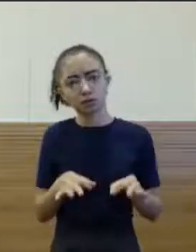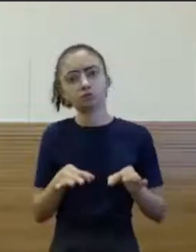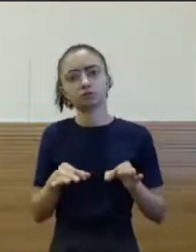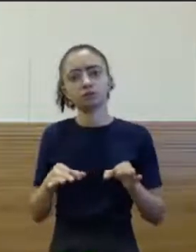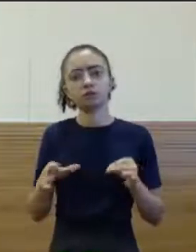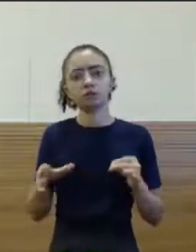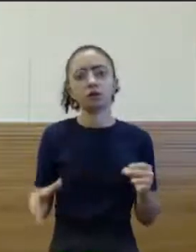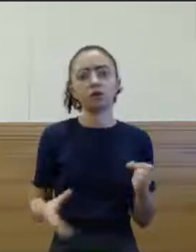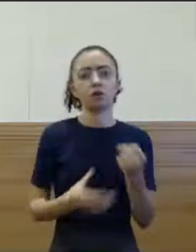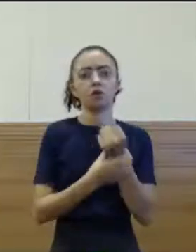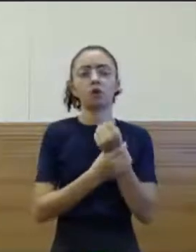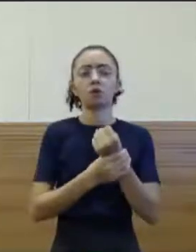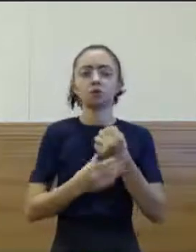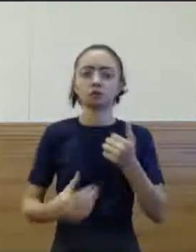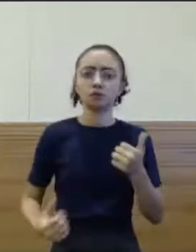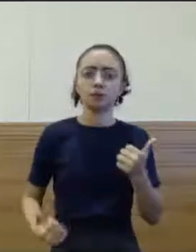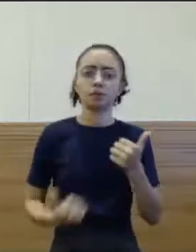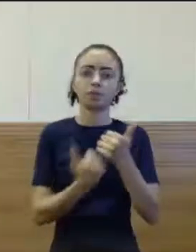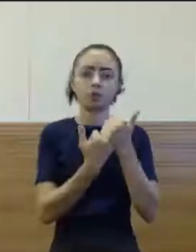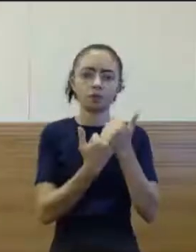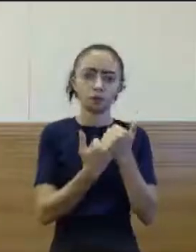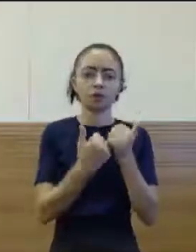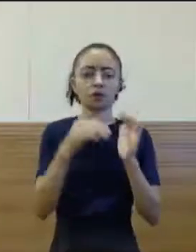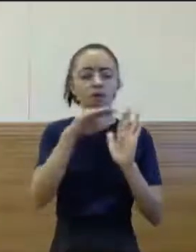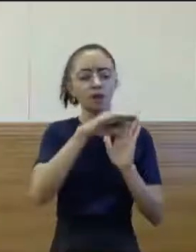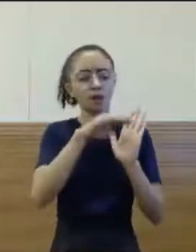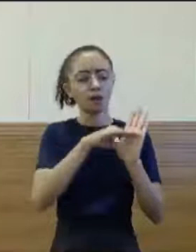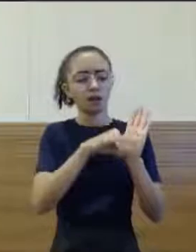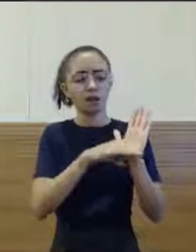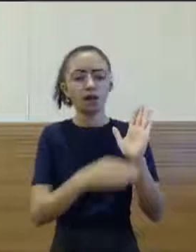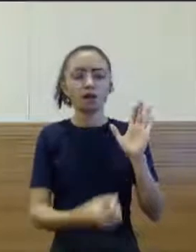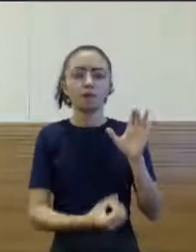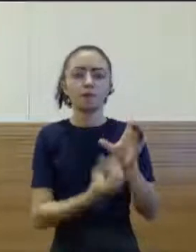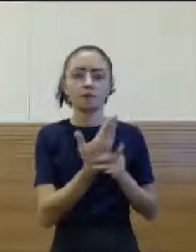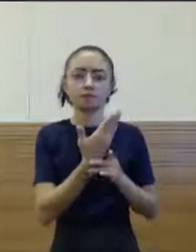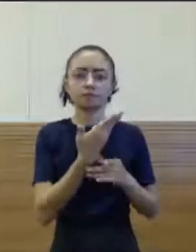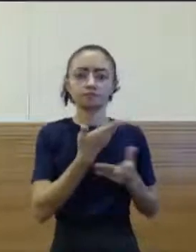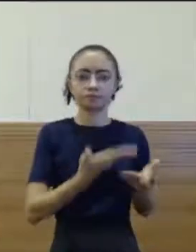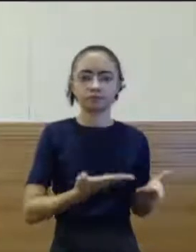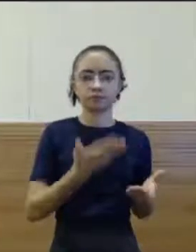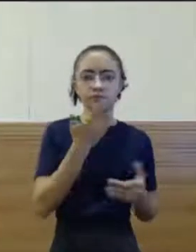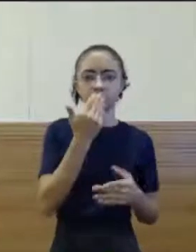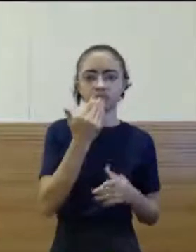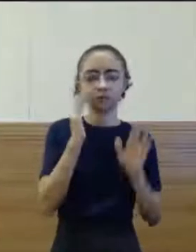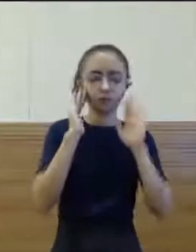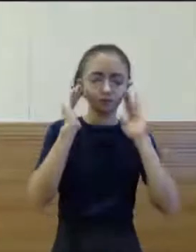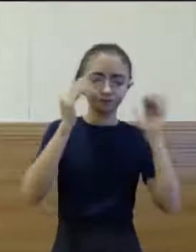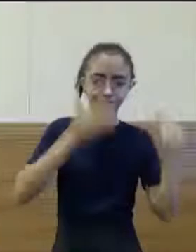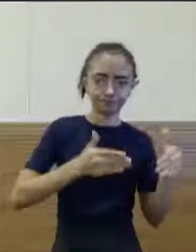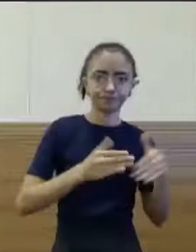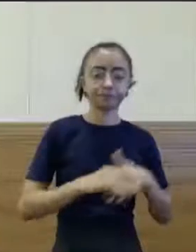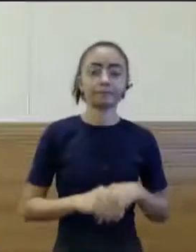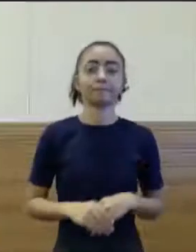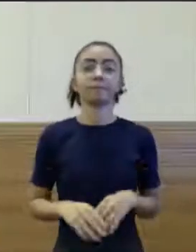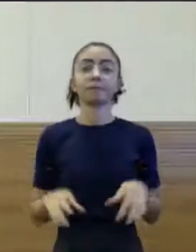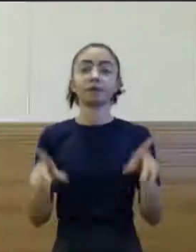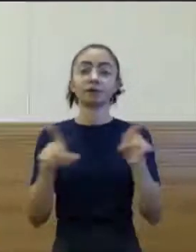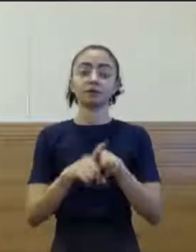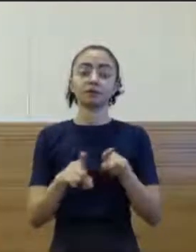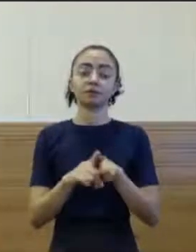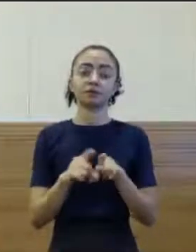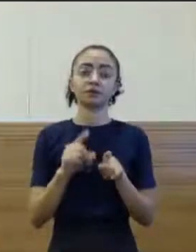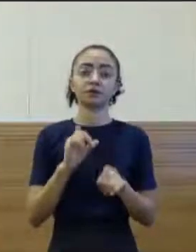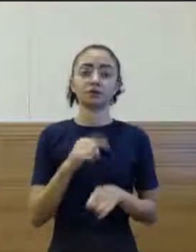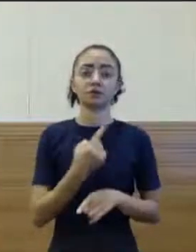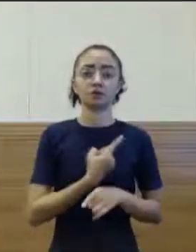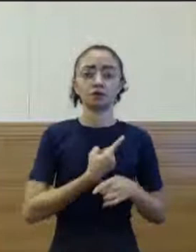more strength to the implementation process of the dietary guides based on foods. And we are also working with the